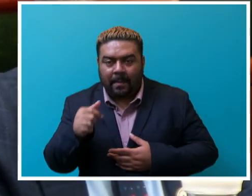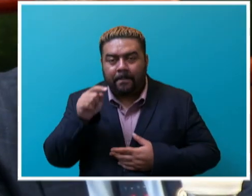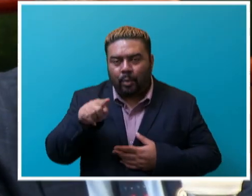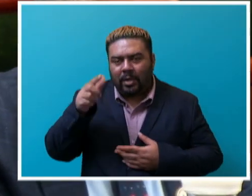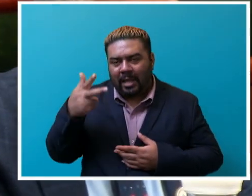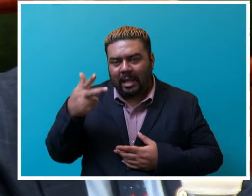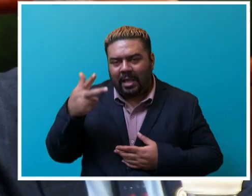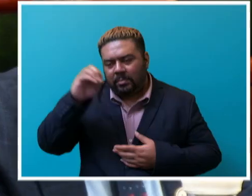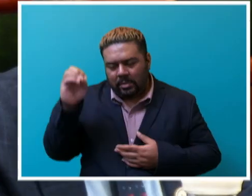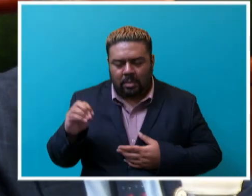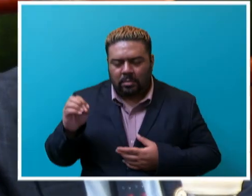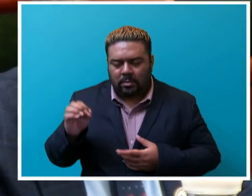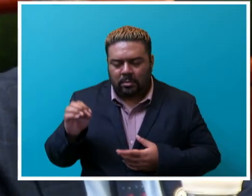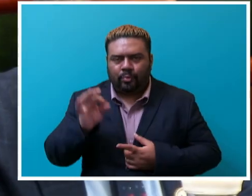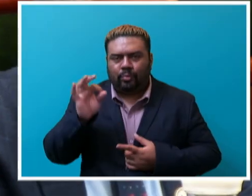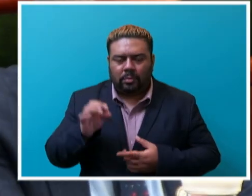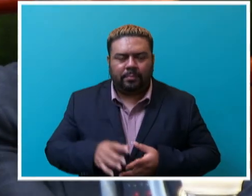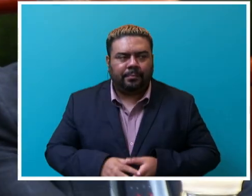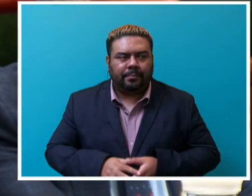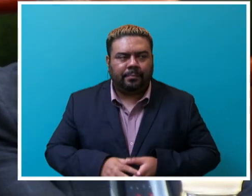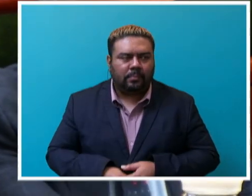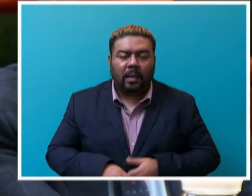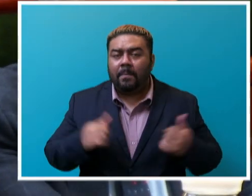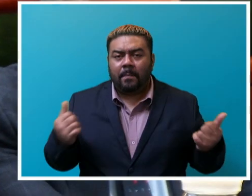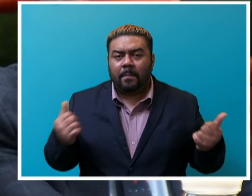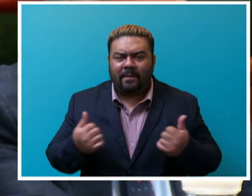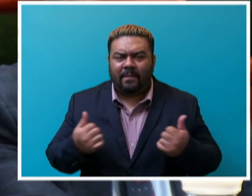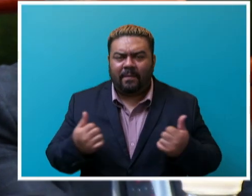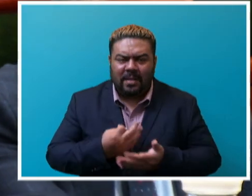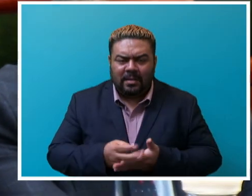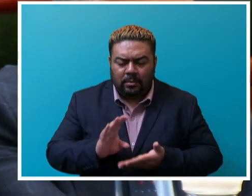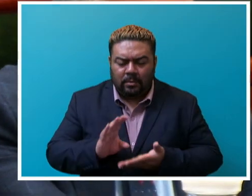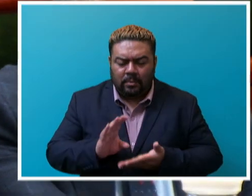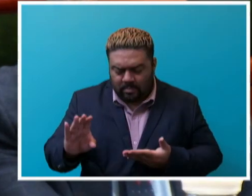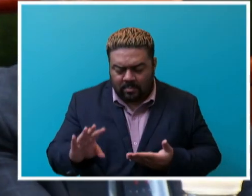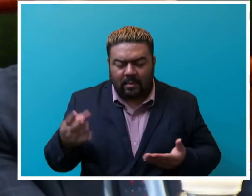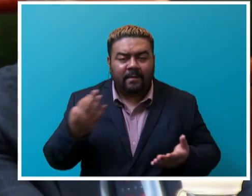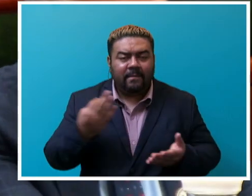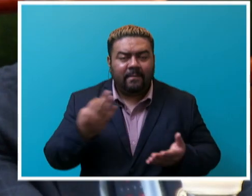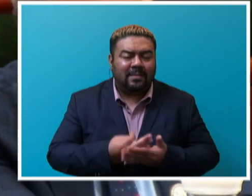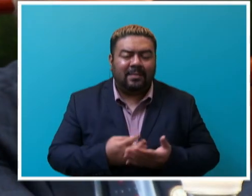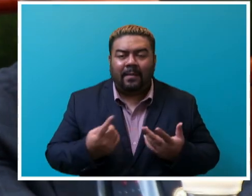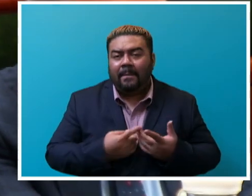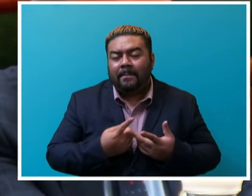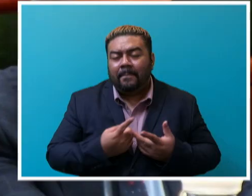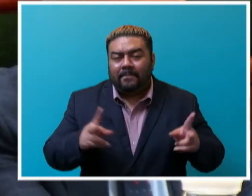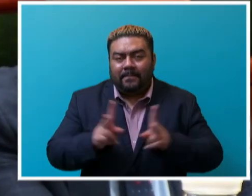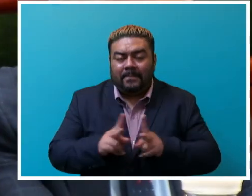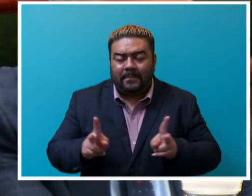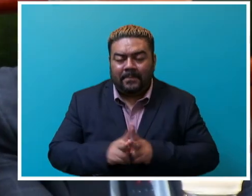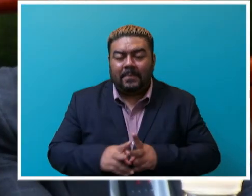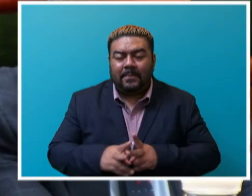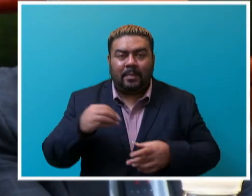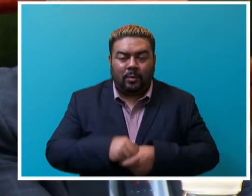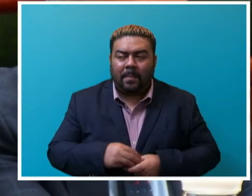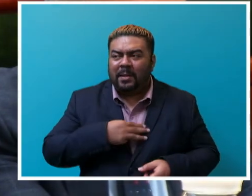86.8%. Most of this funding has been facilitated through our ministry. Other partnering agencies include the